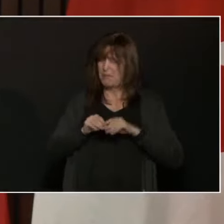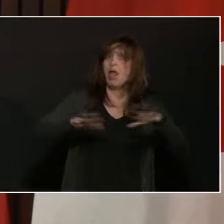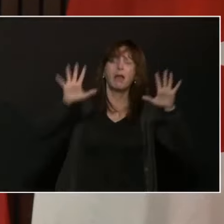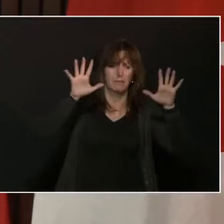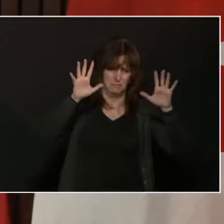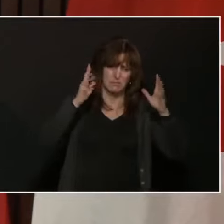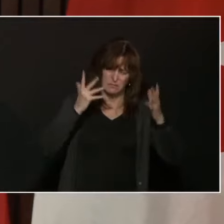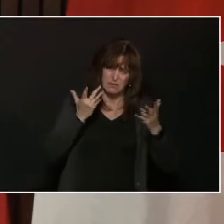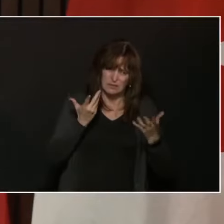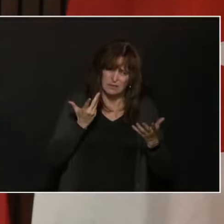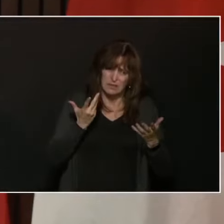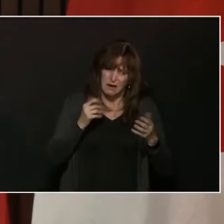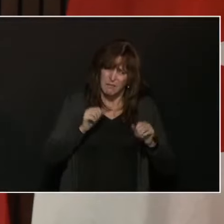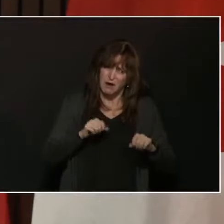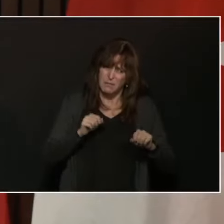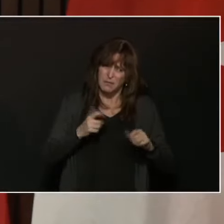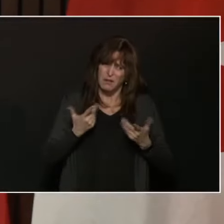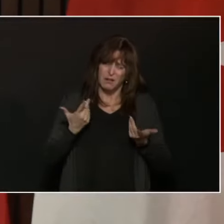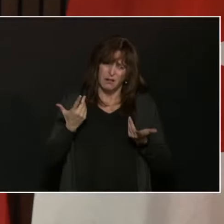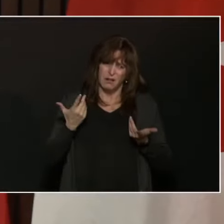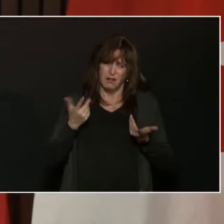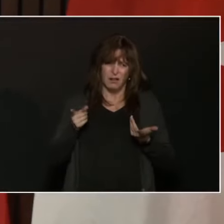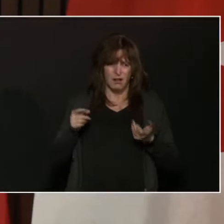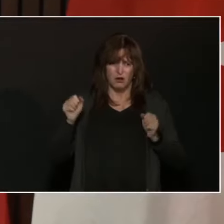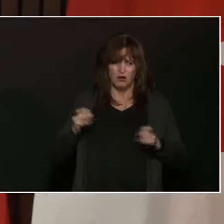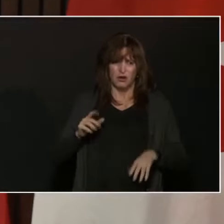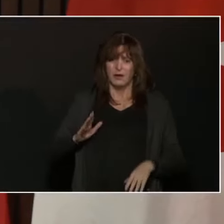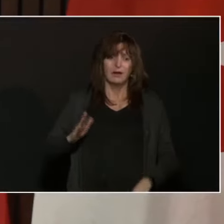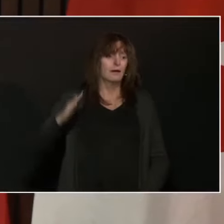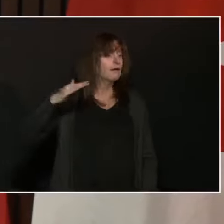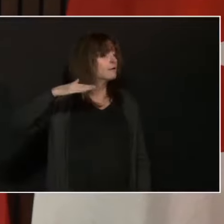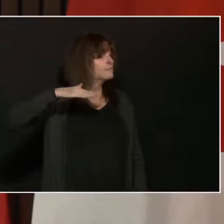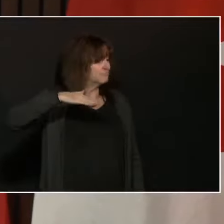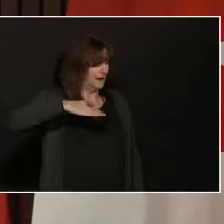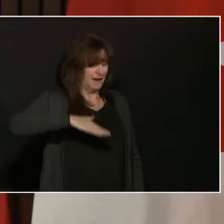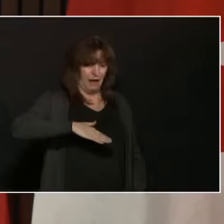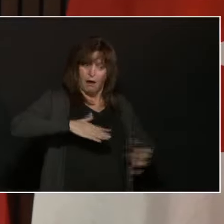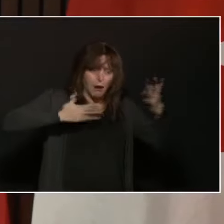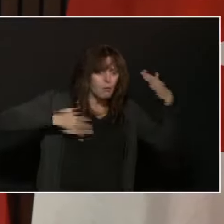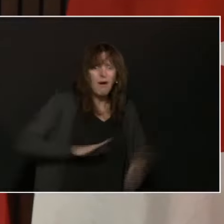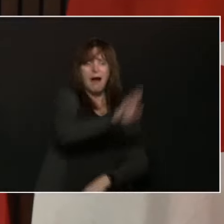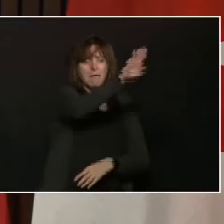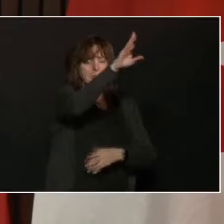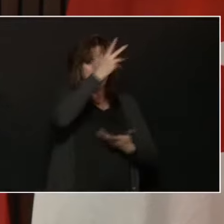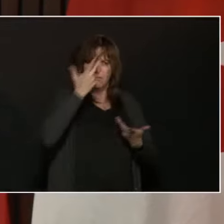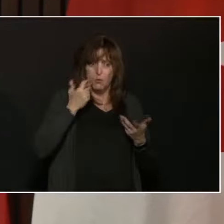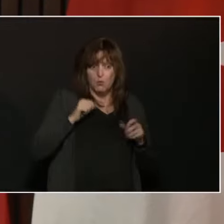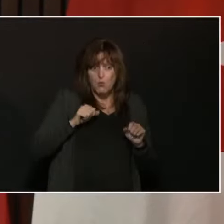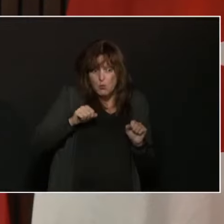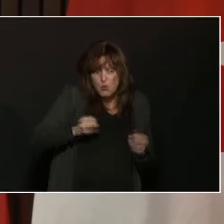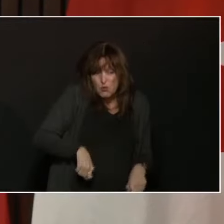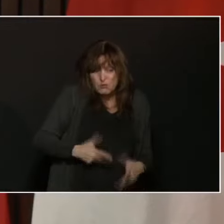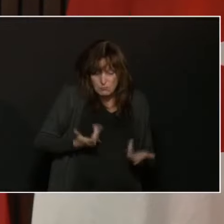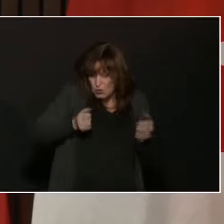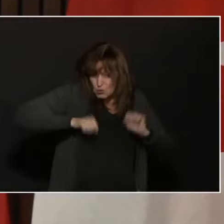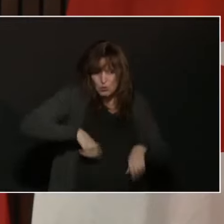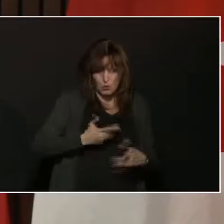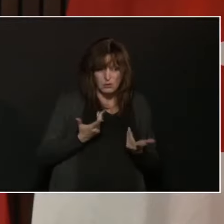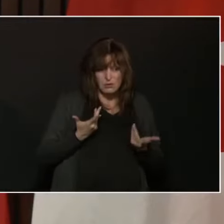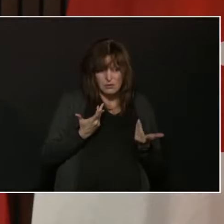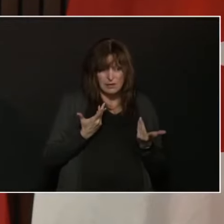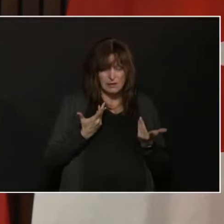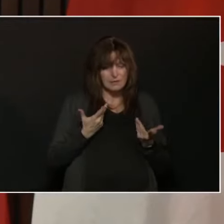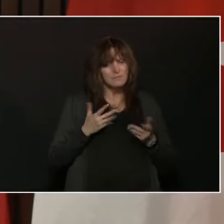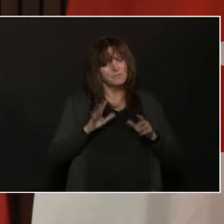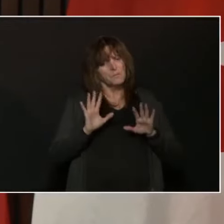vertical type takeoff in terms of the numbers of cases, with doubling time really shrinking way down. So I think I'd be urging that